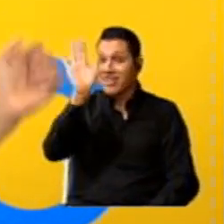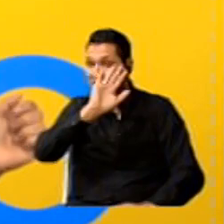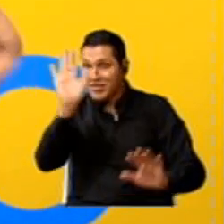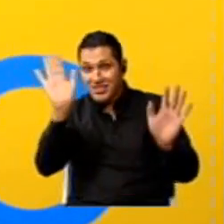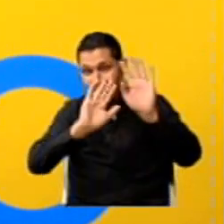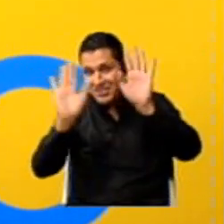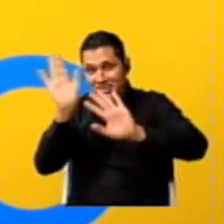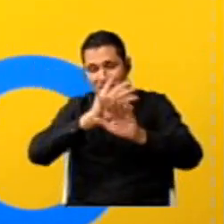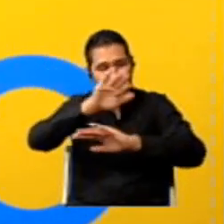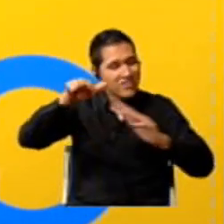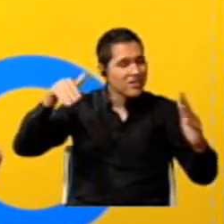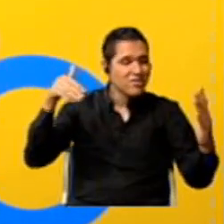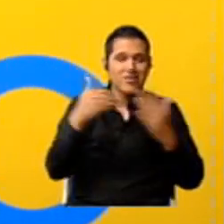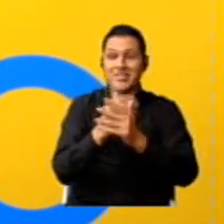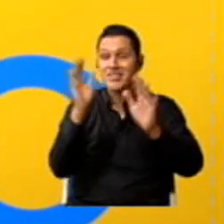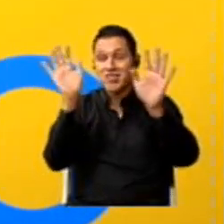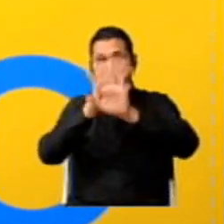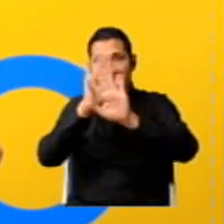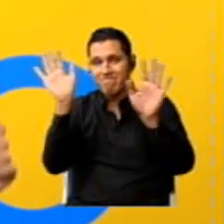goodbye, everybody.